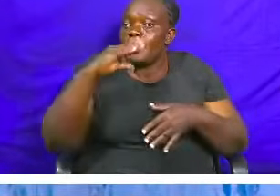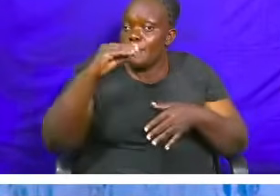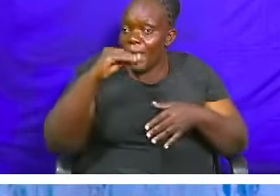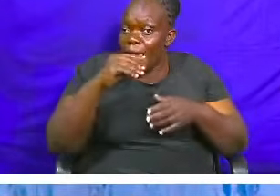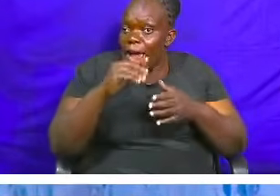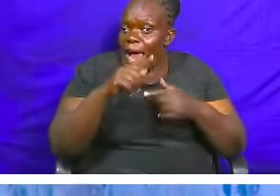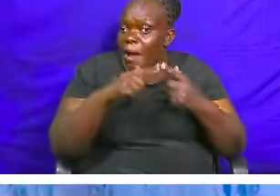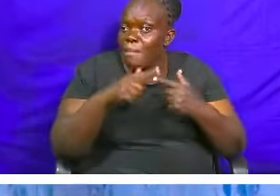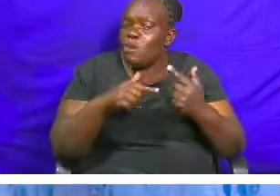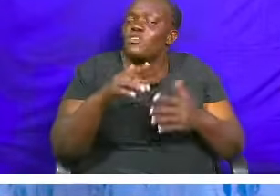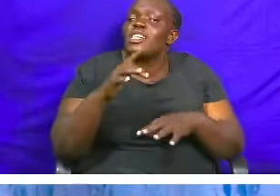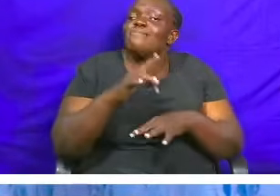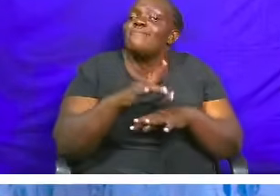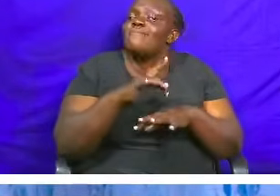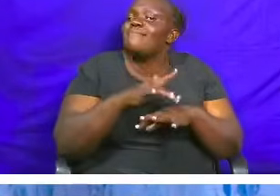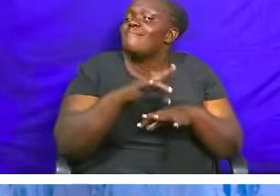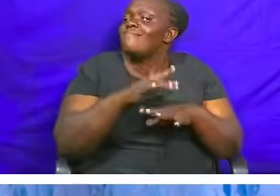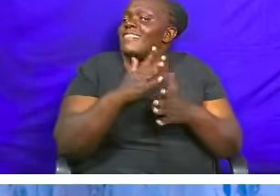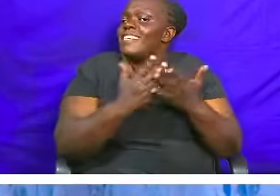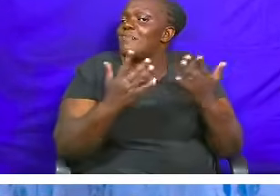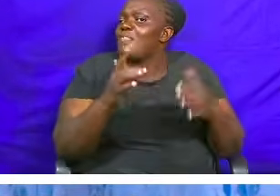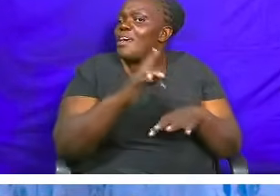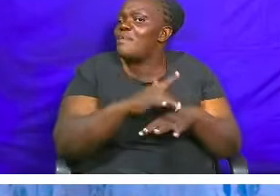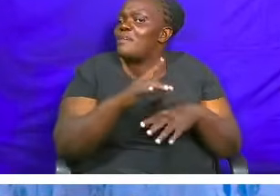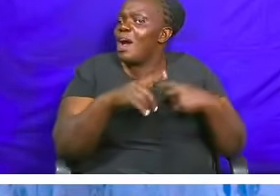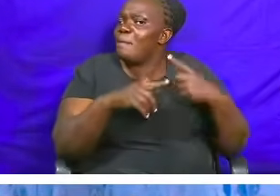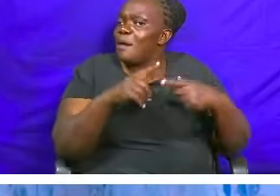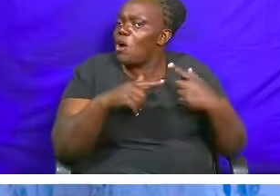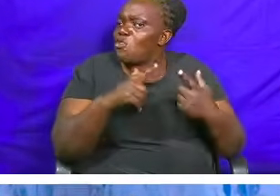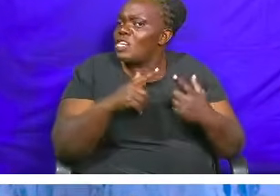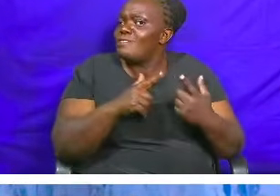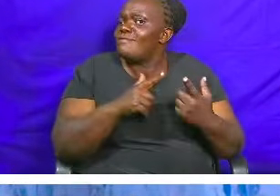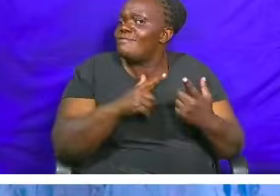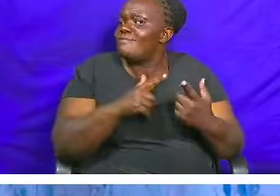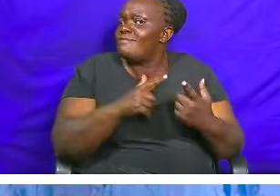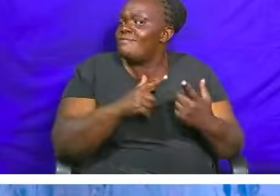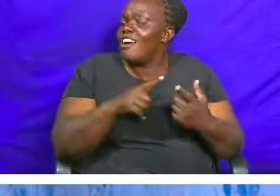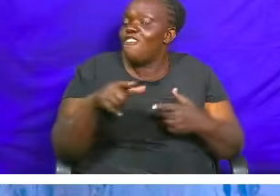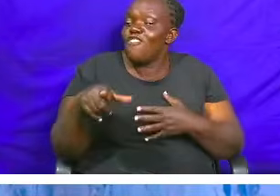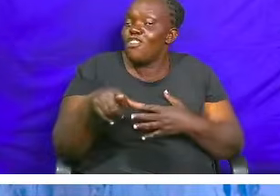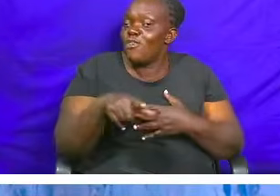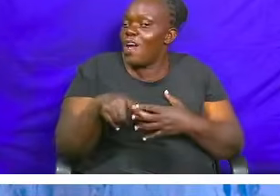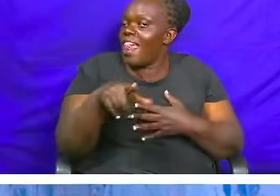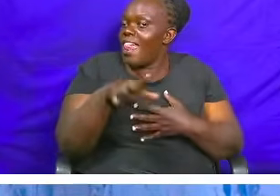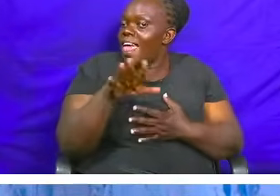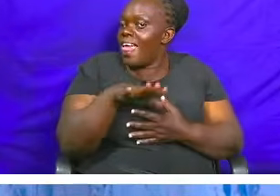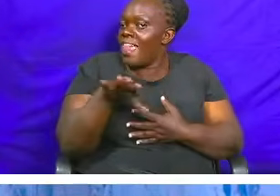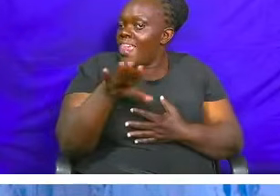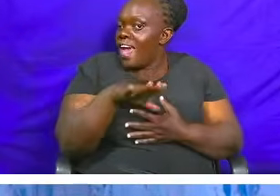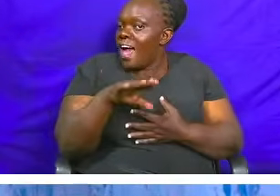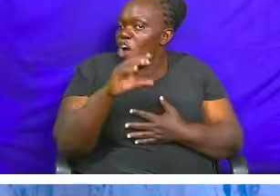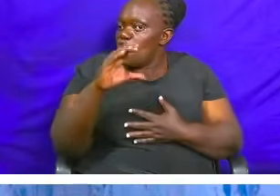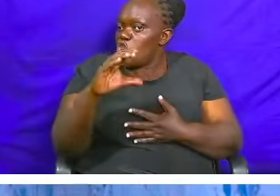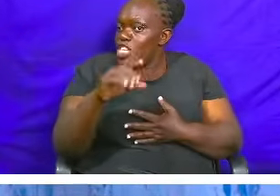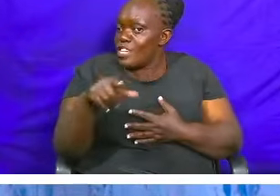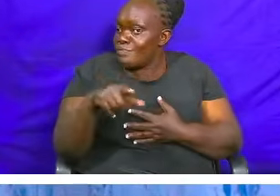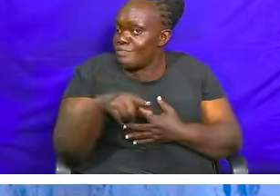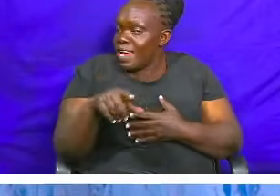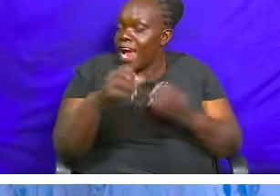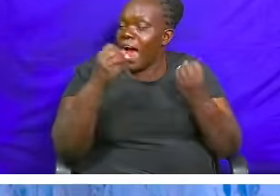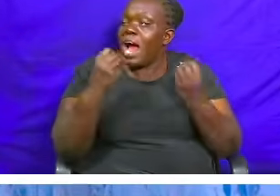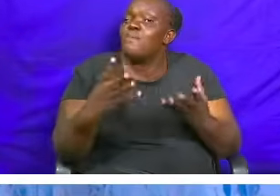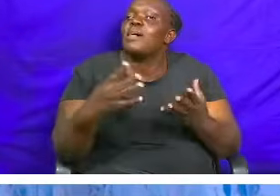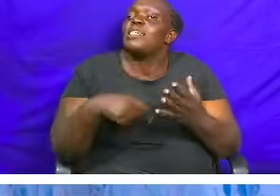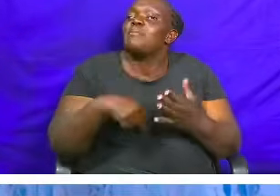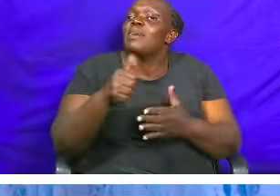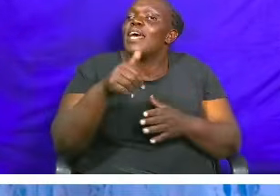that is affecting everyone. It's about the fuel prices. How much are you going to pay